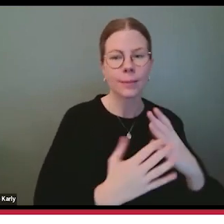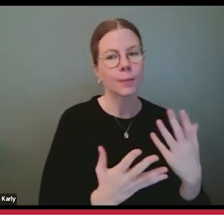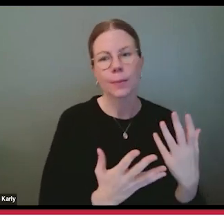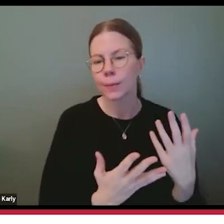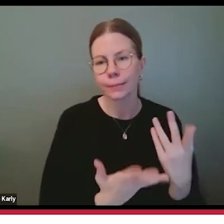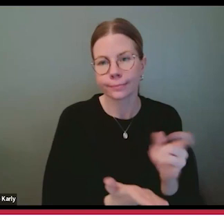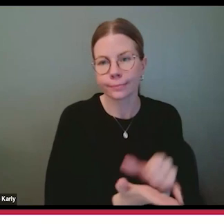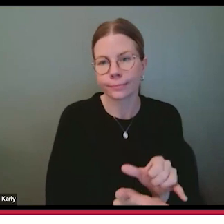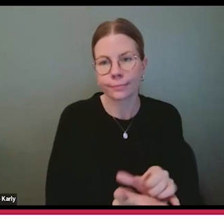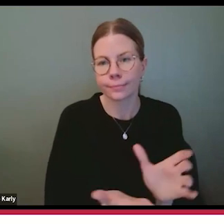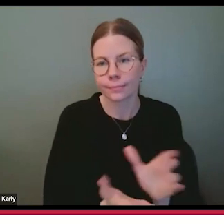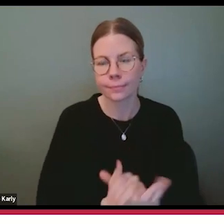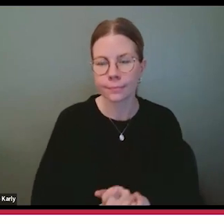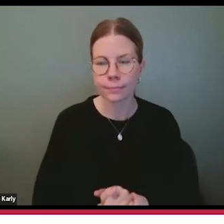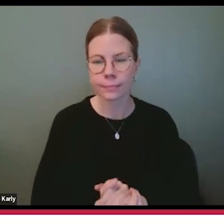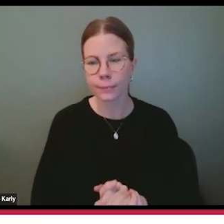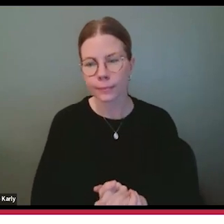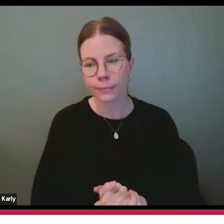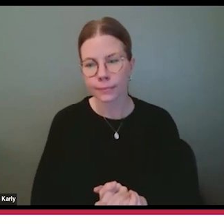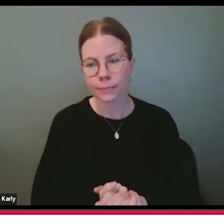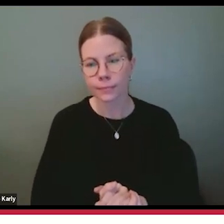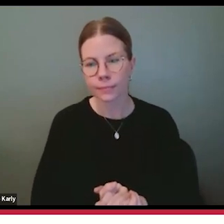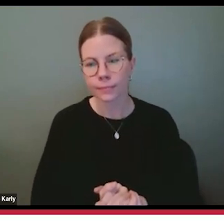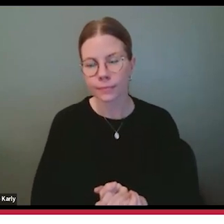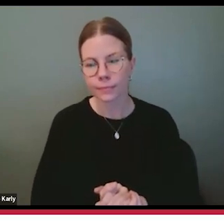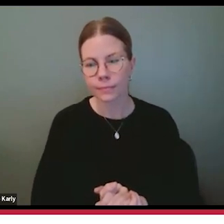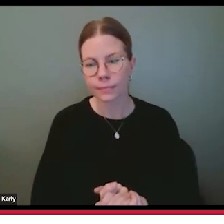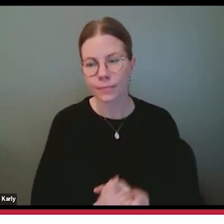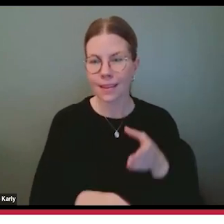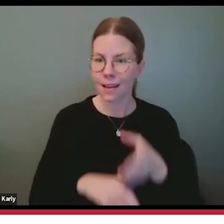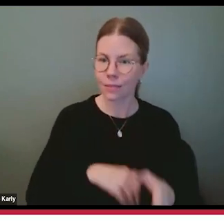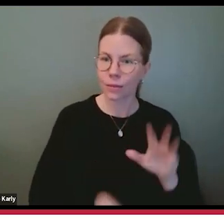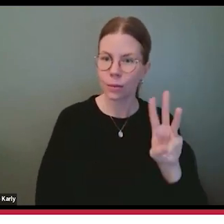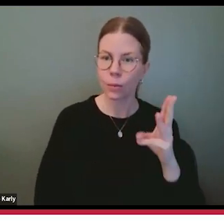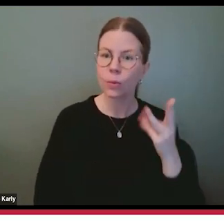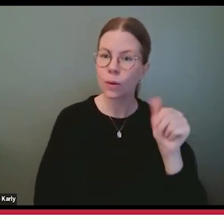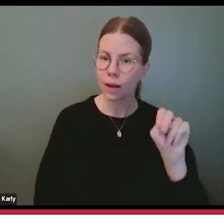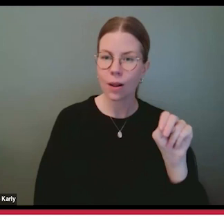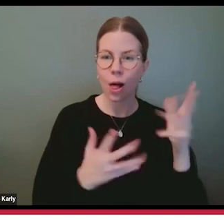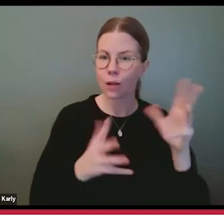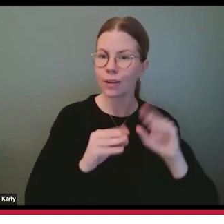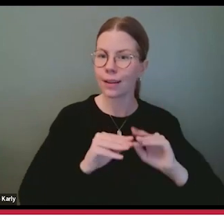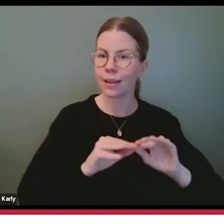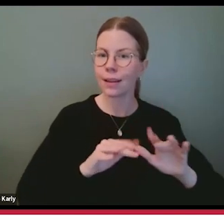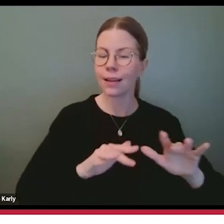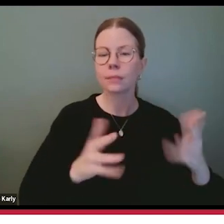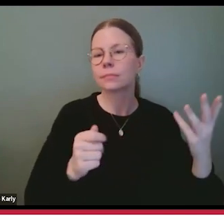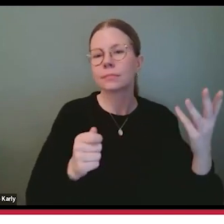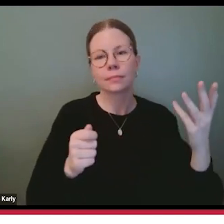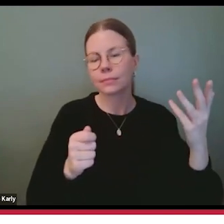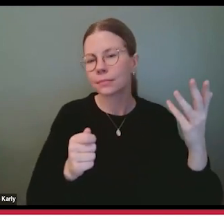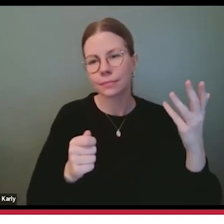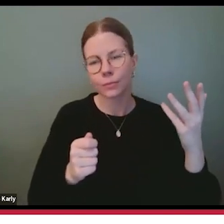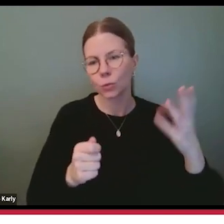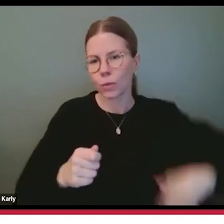was ever any realistic chance, once Wuhan was full of cases, that the world would not be full of cases soon